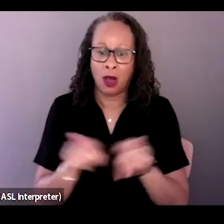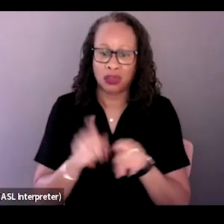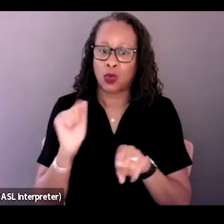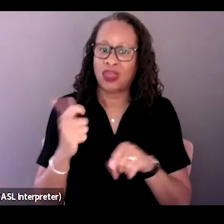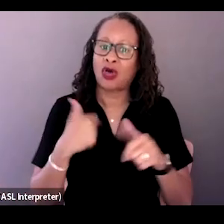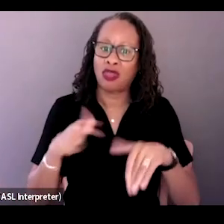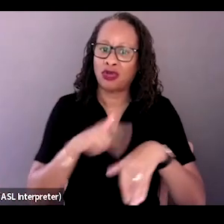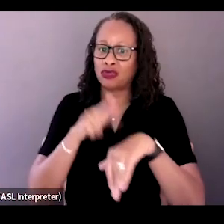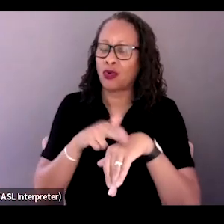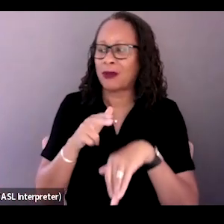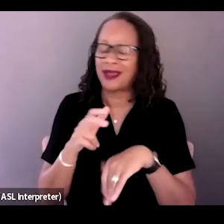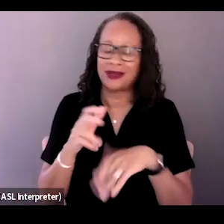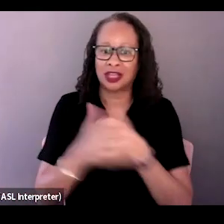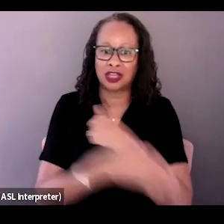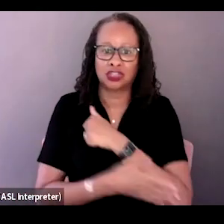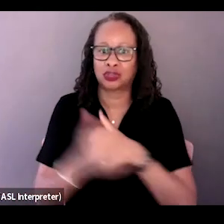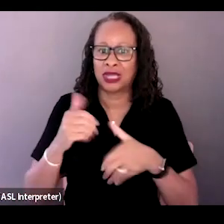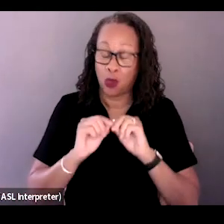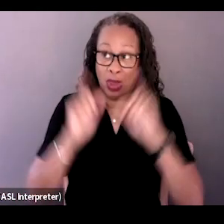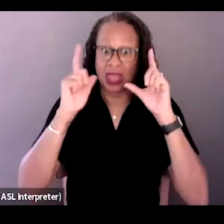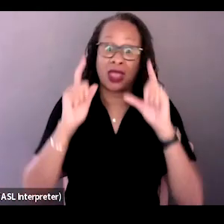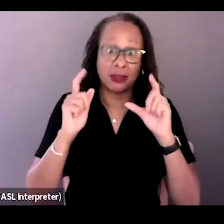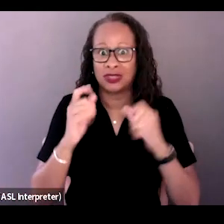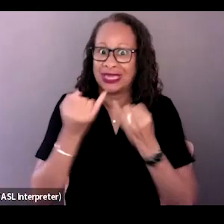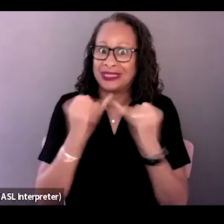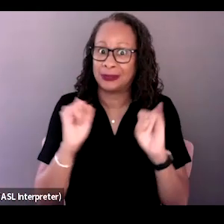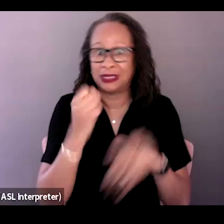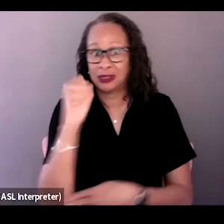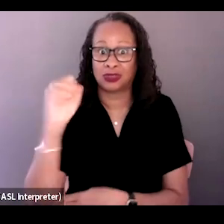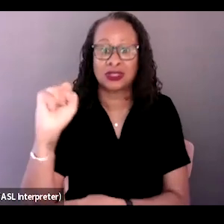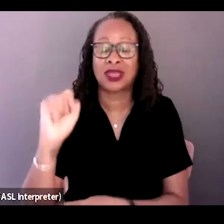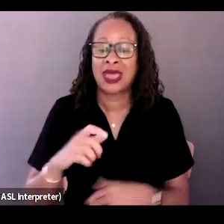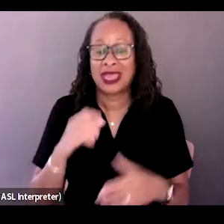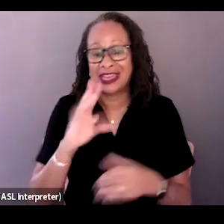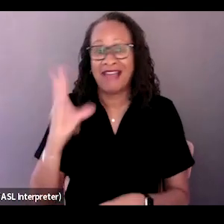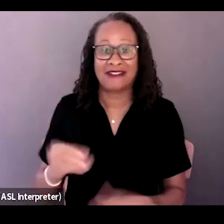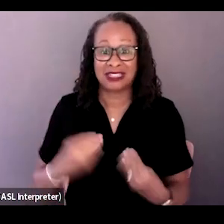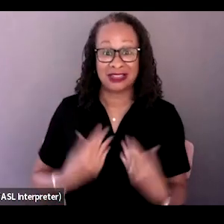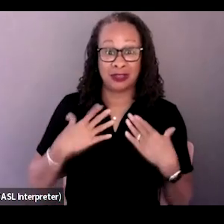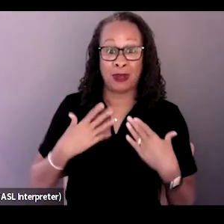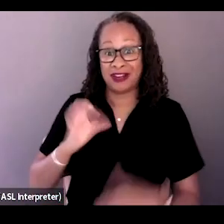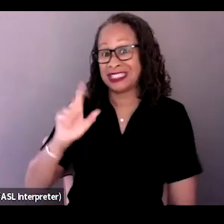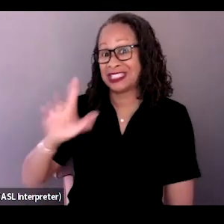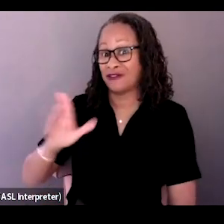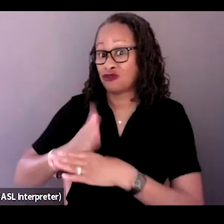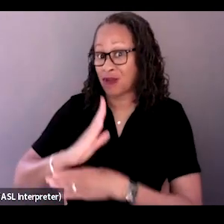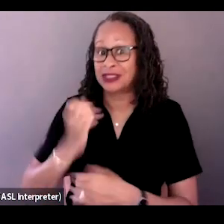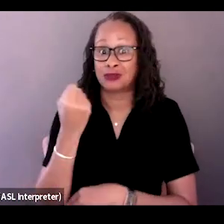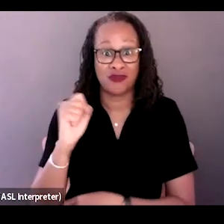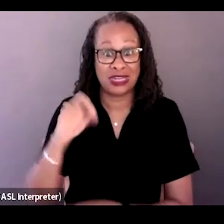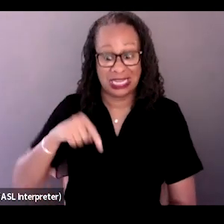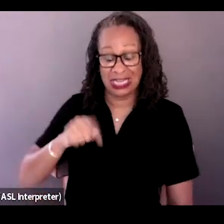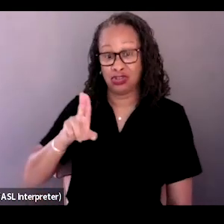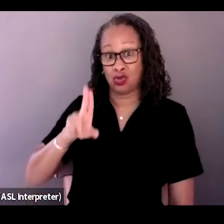in the global south waking up, the independence movement, the waking up of the continent of Africa, that inspired the civil rights movement as well. Because that's another